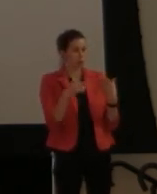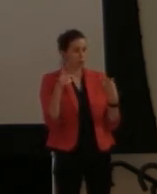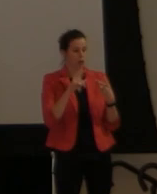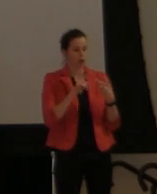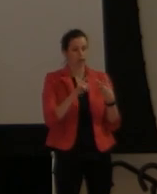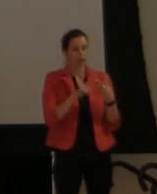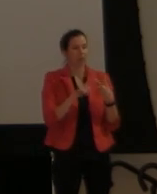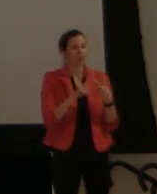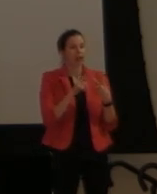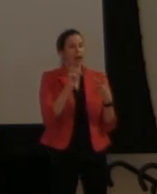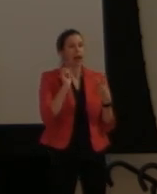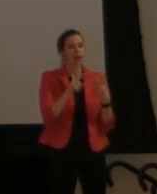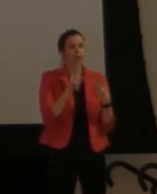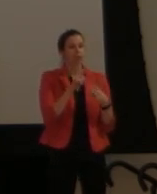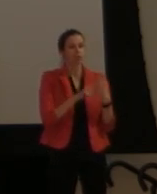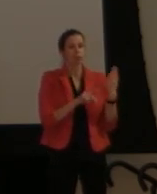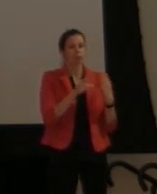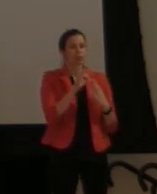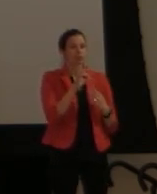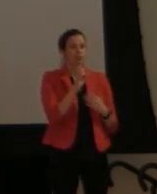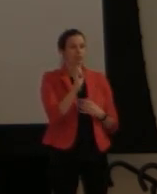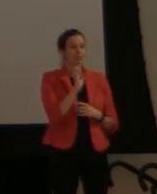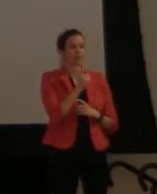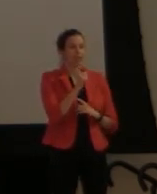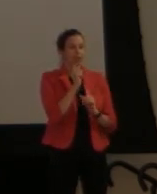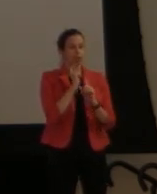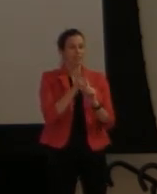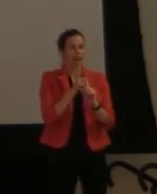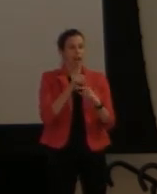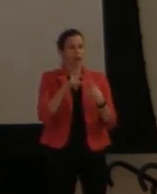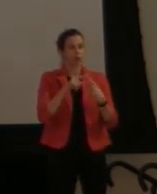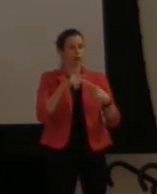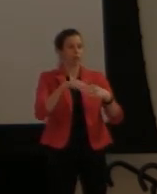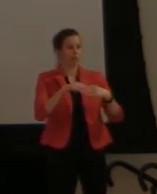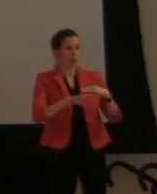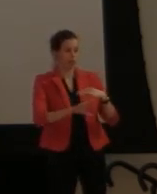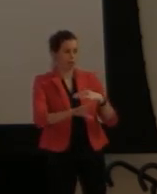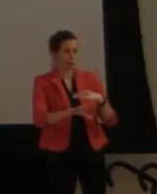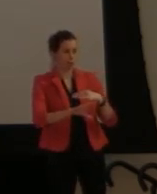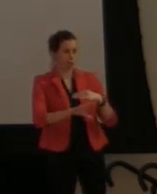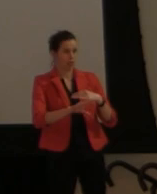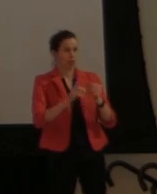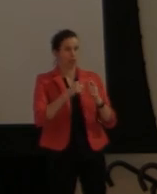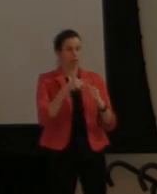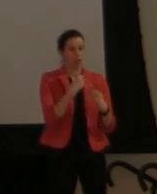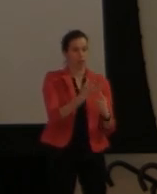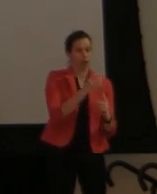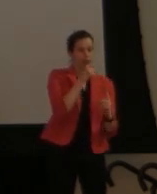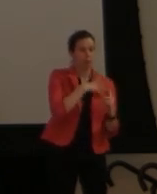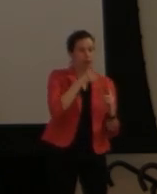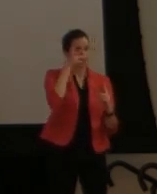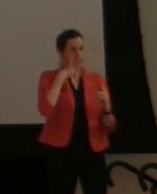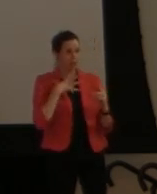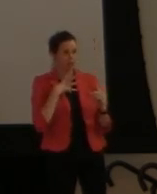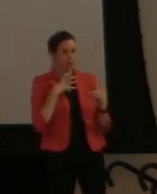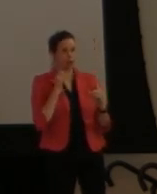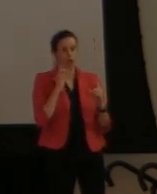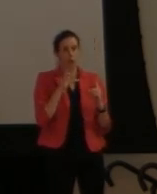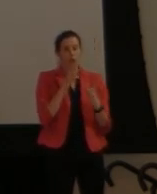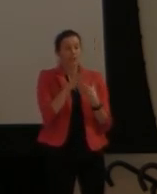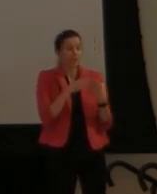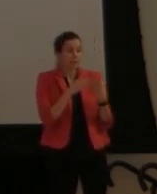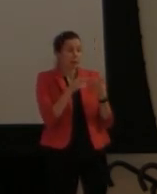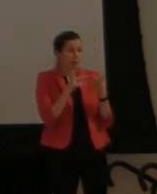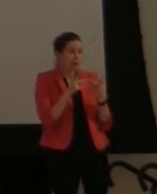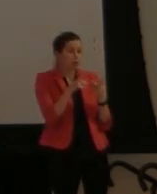which is to ask what sex were you assigned at birth? And then giving the options of male, female, or in some